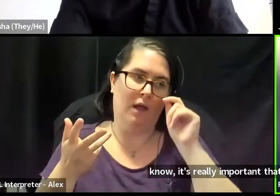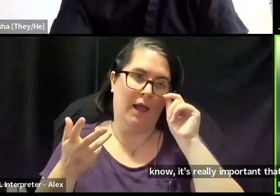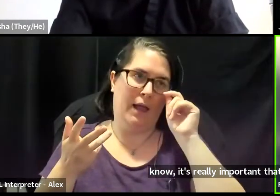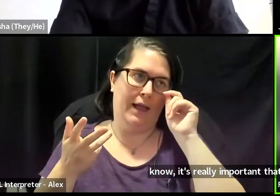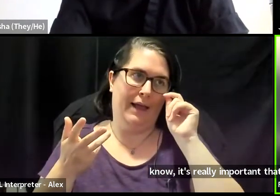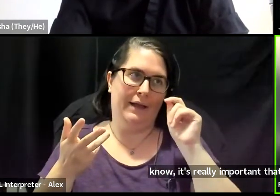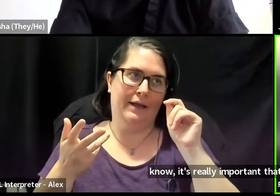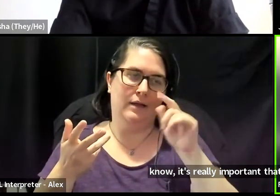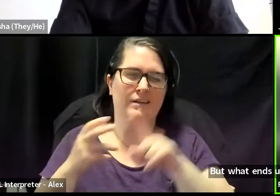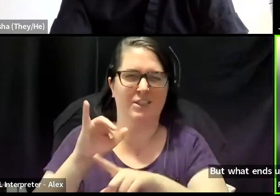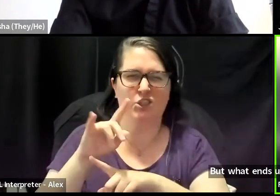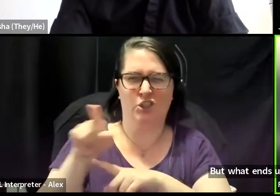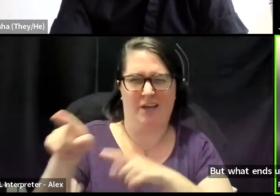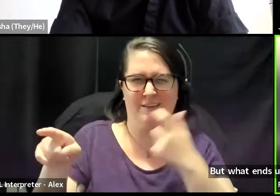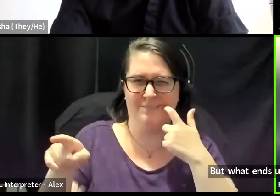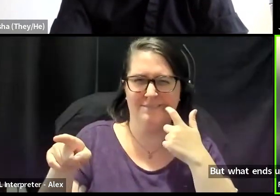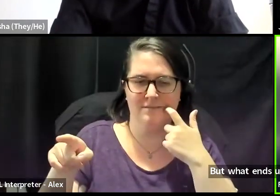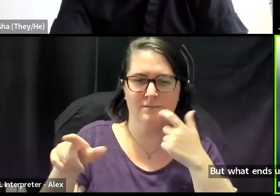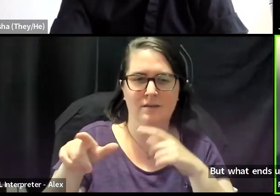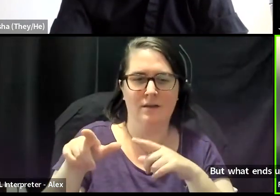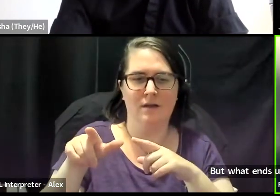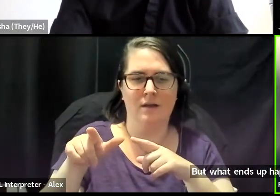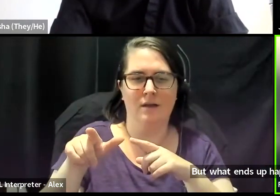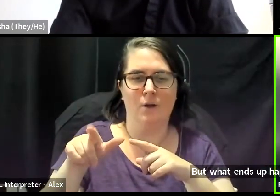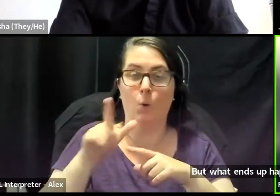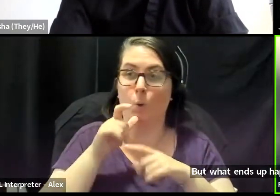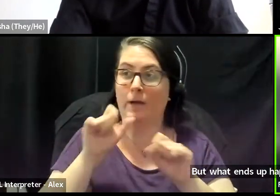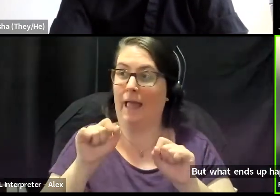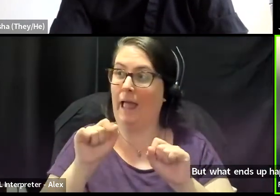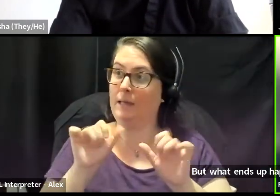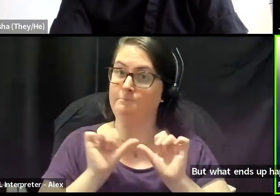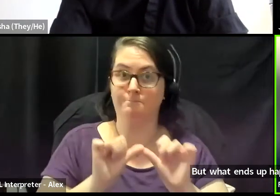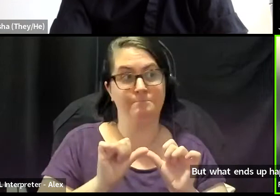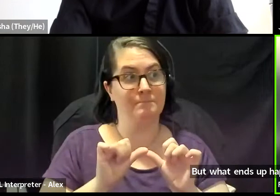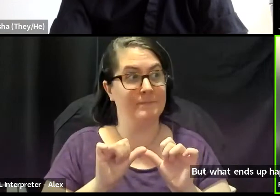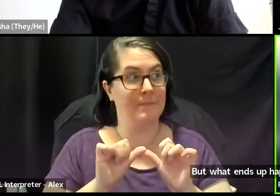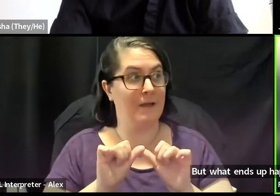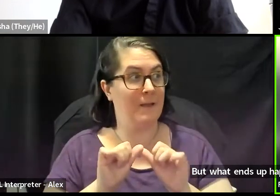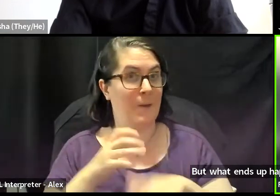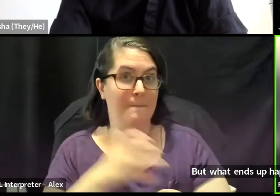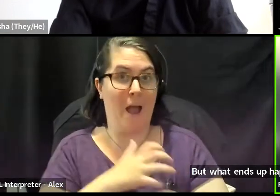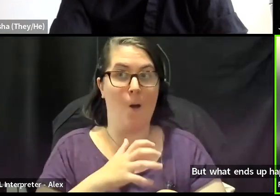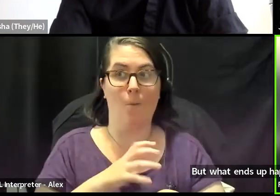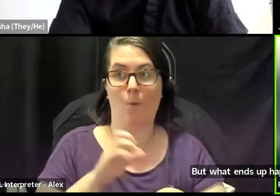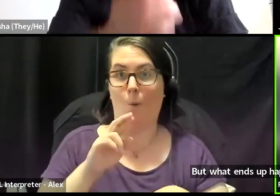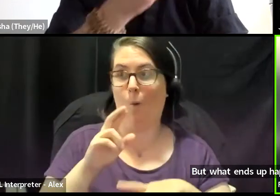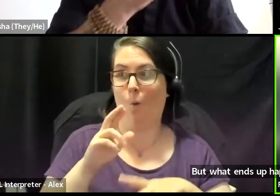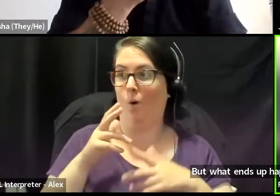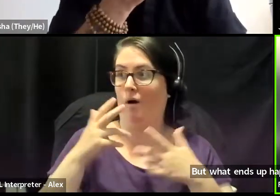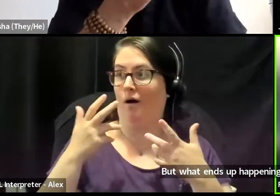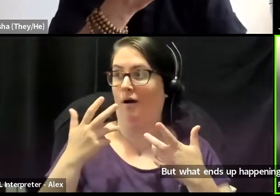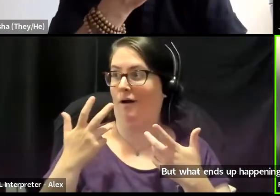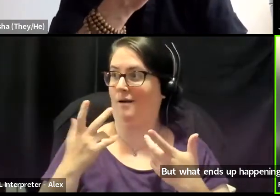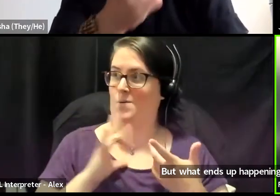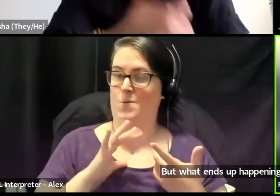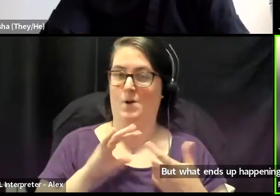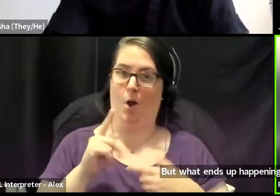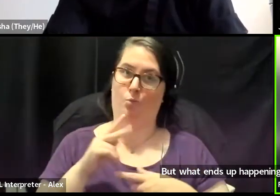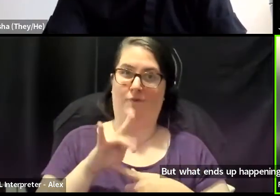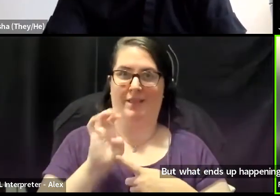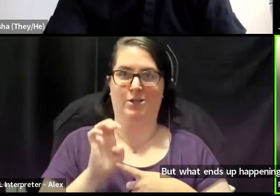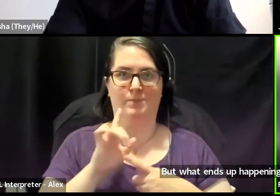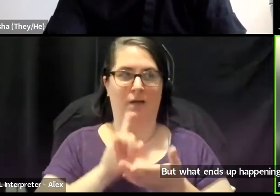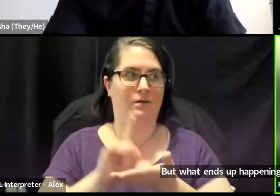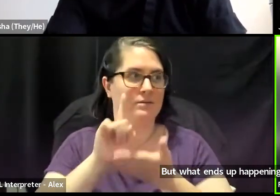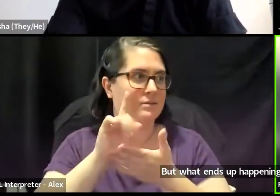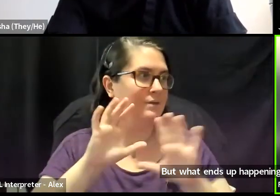like, as Jade said, the people who can maintain their privilege and power because of certain things, whether it's class, whether it's racial privilege, whether